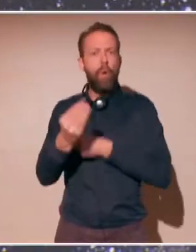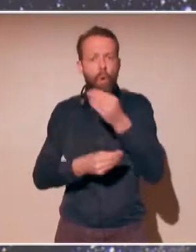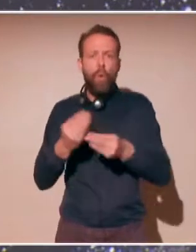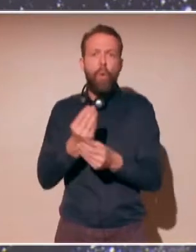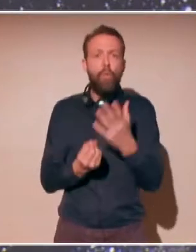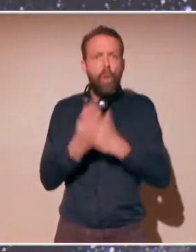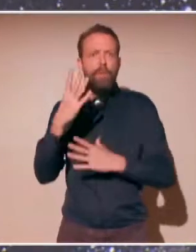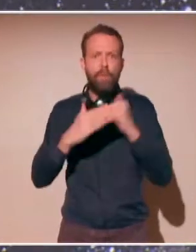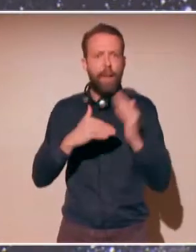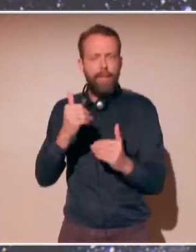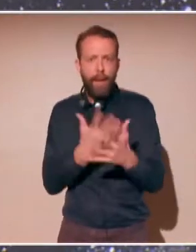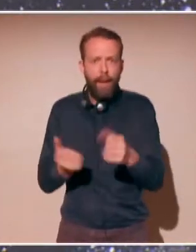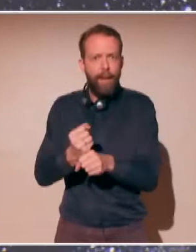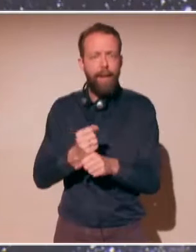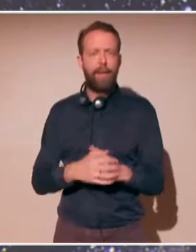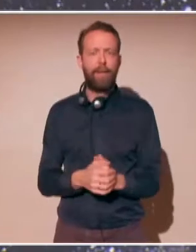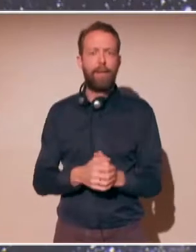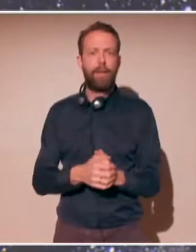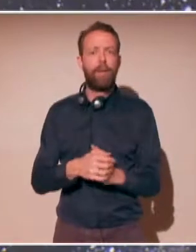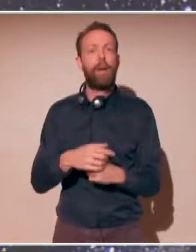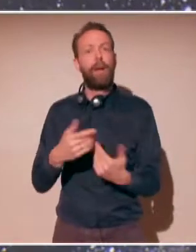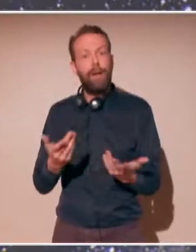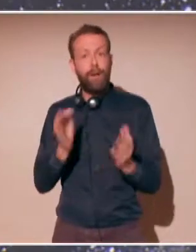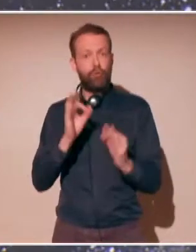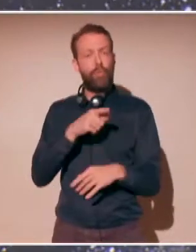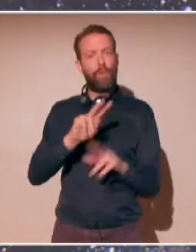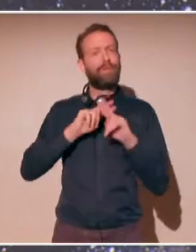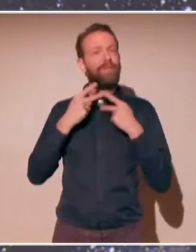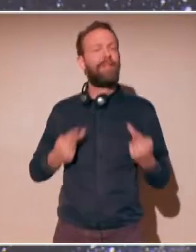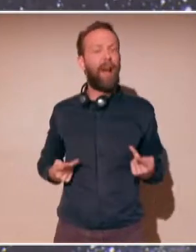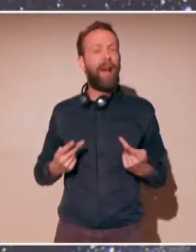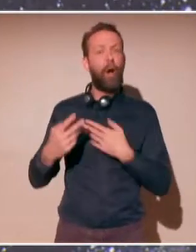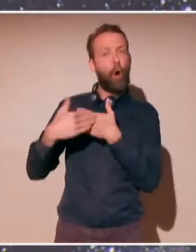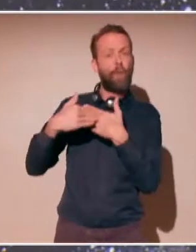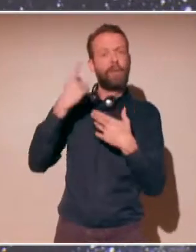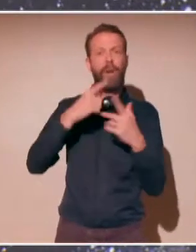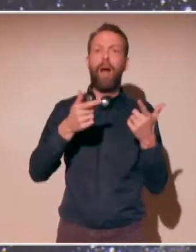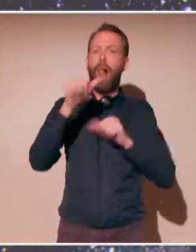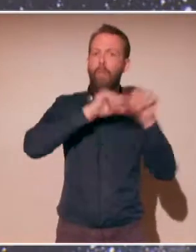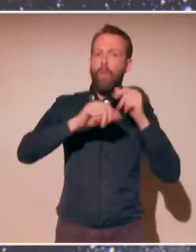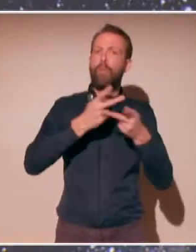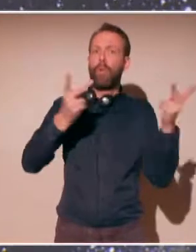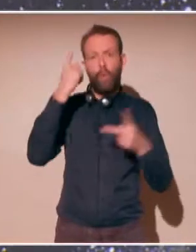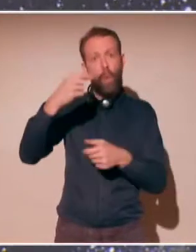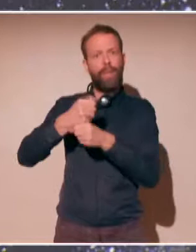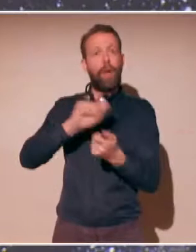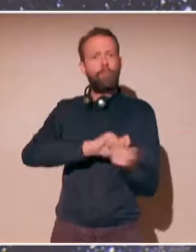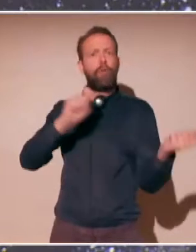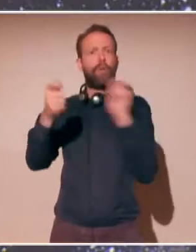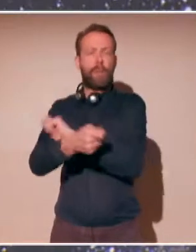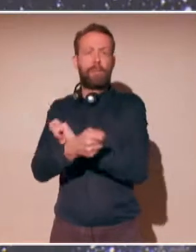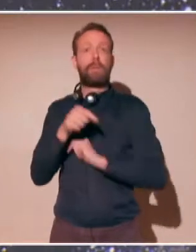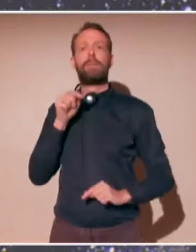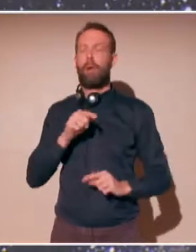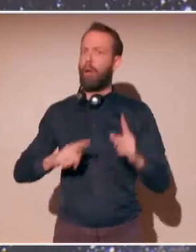exist today. We really have to create new jobs. And you, Cédric, made a recommendation on